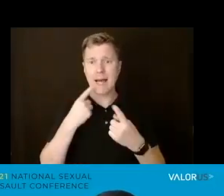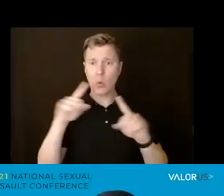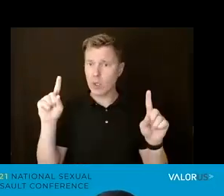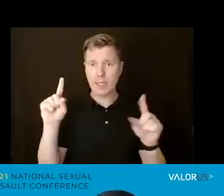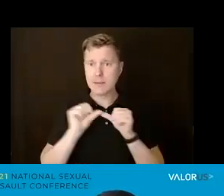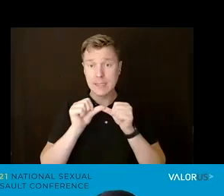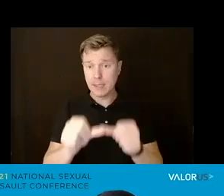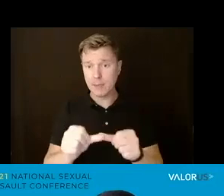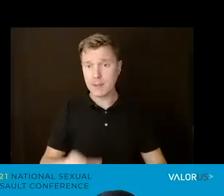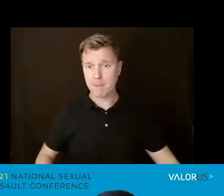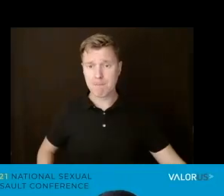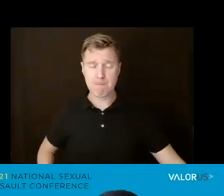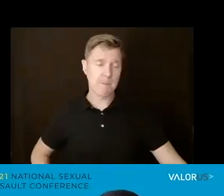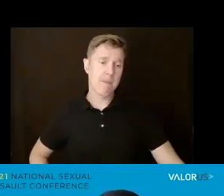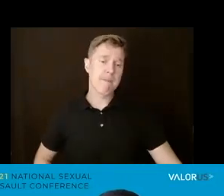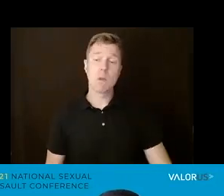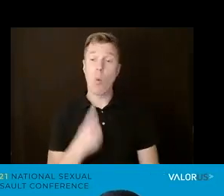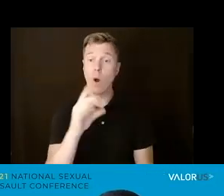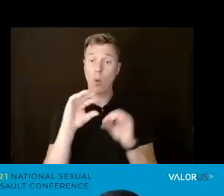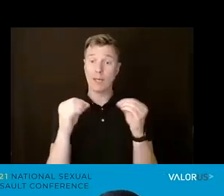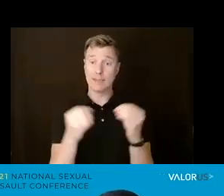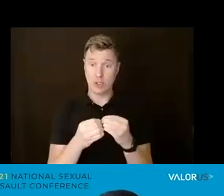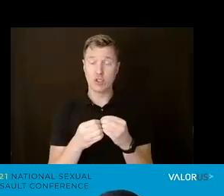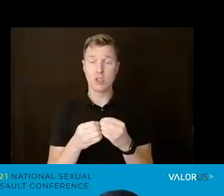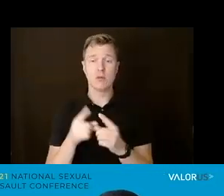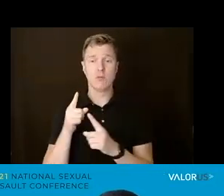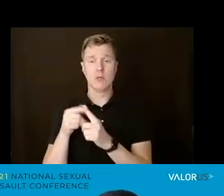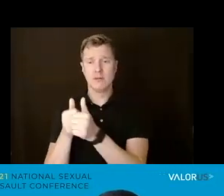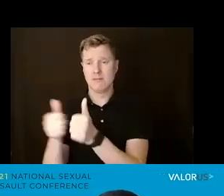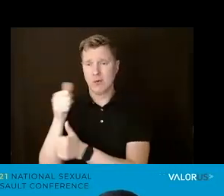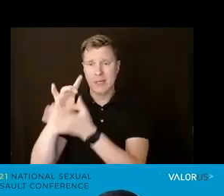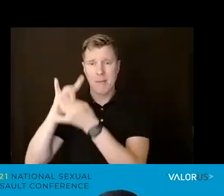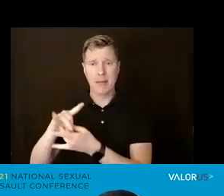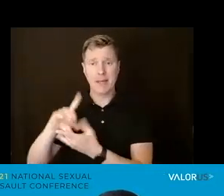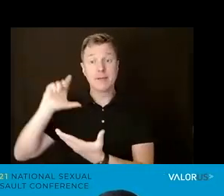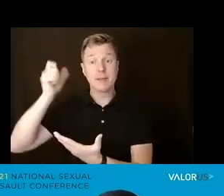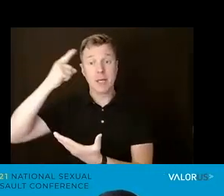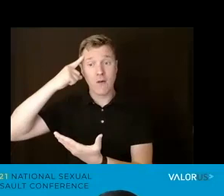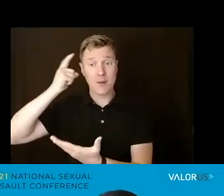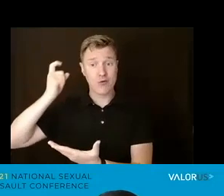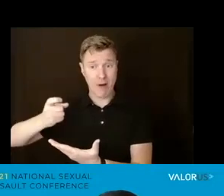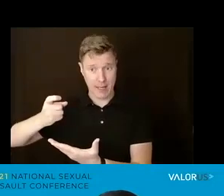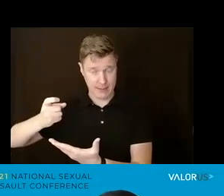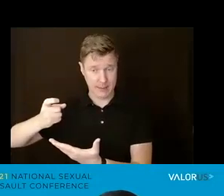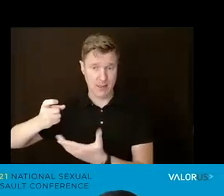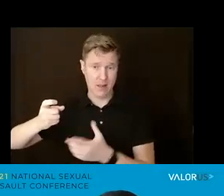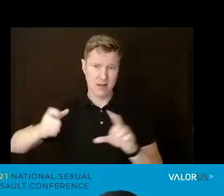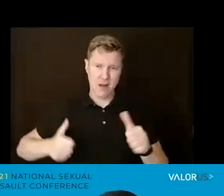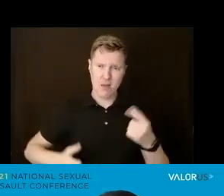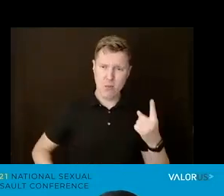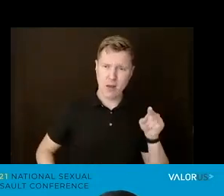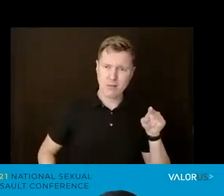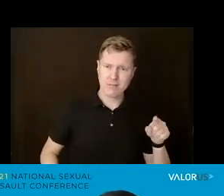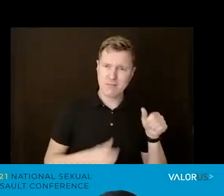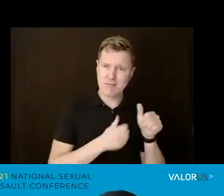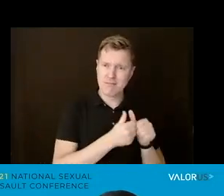right? So one organization was mostly based in government grants, and the other organization mostly had their